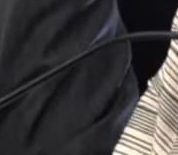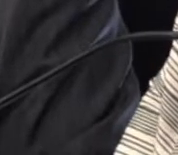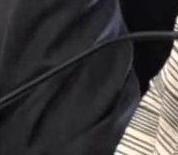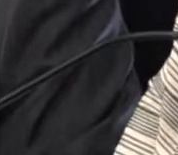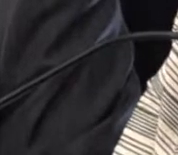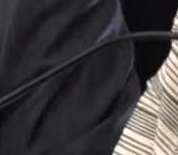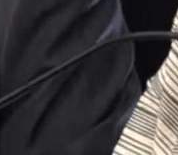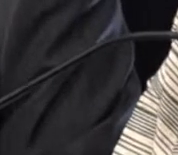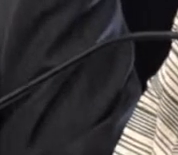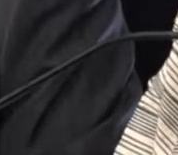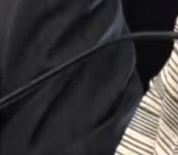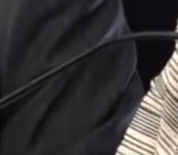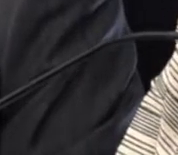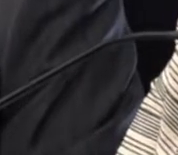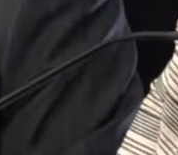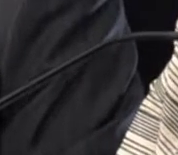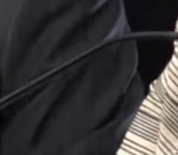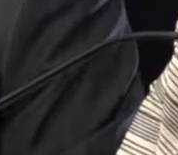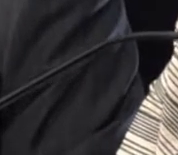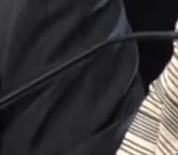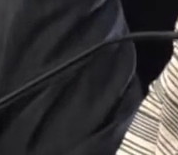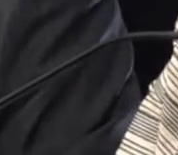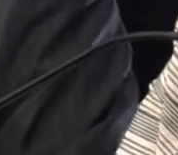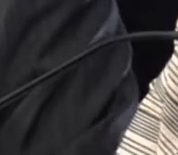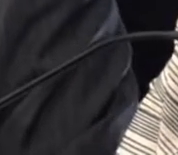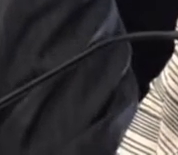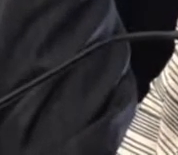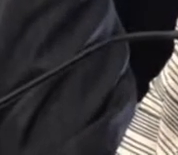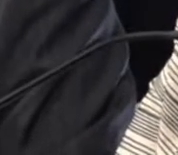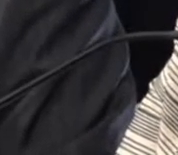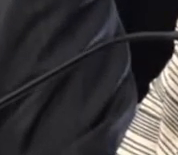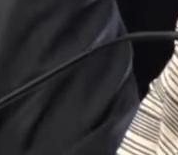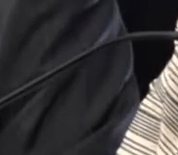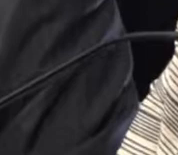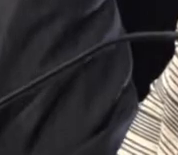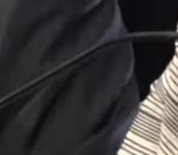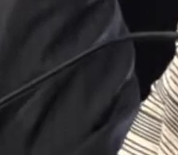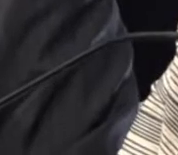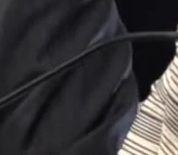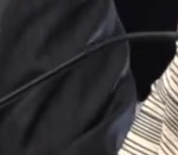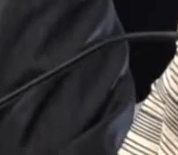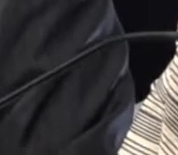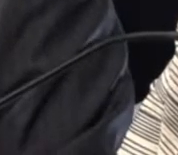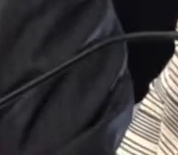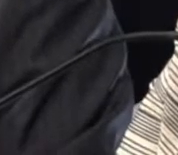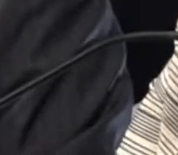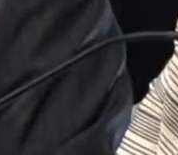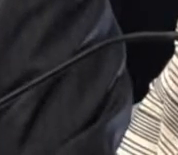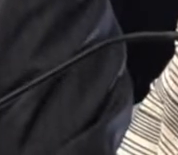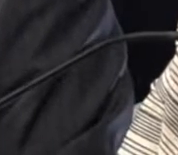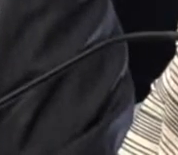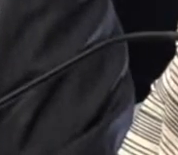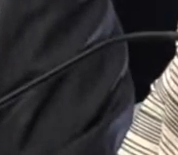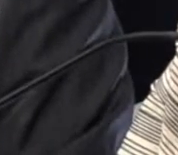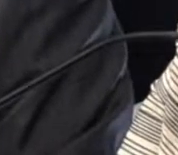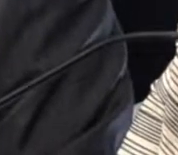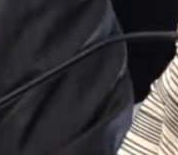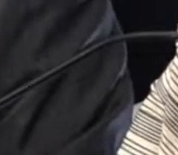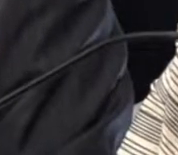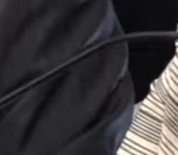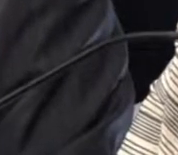Mr. Omar Rodriguez Perez, the Assistant Secretary for Central Accounting, Hacienda Puerto Rico. The Assistant